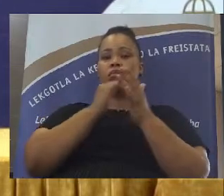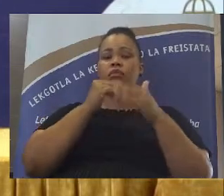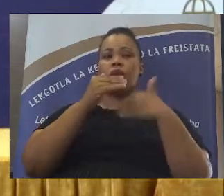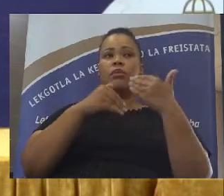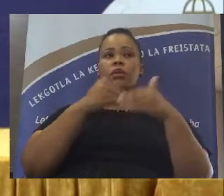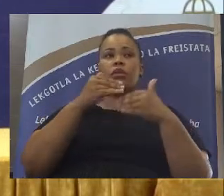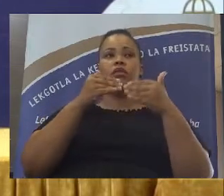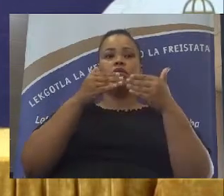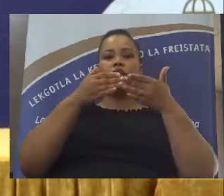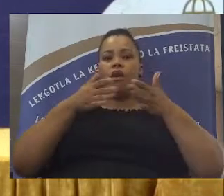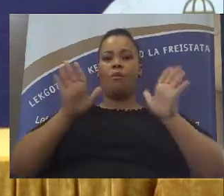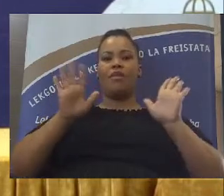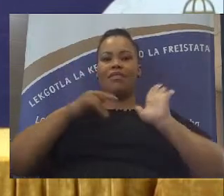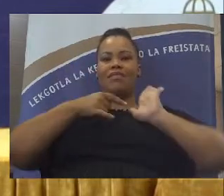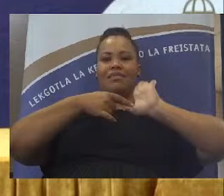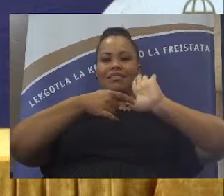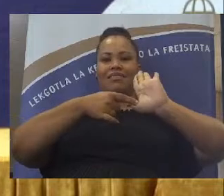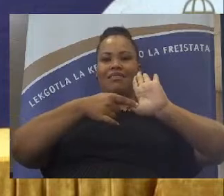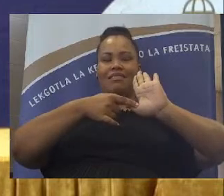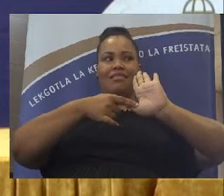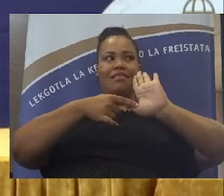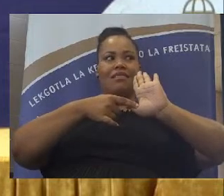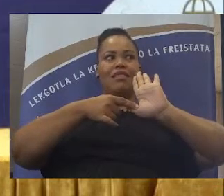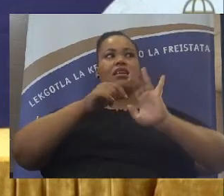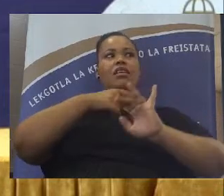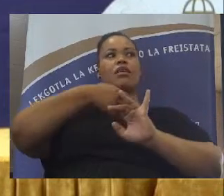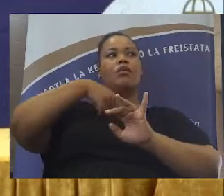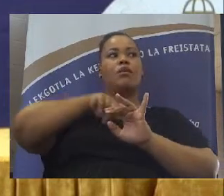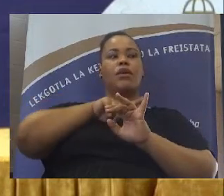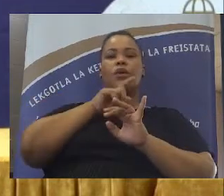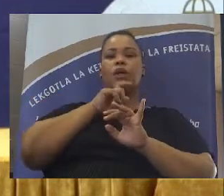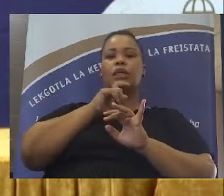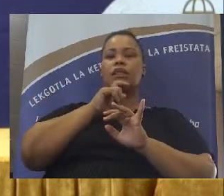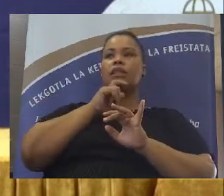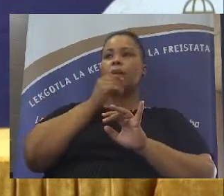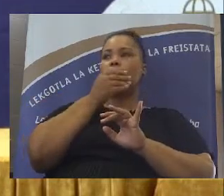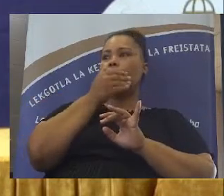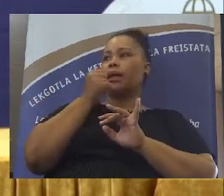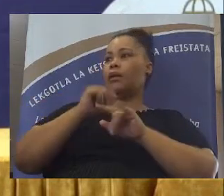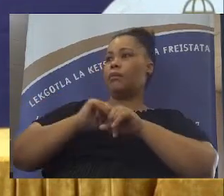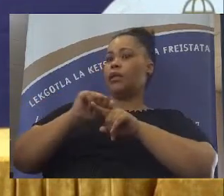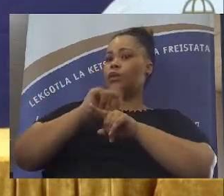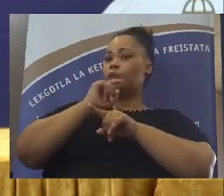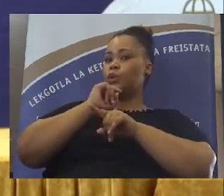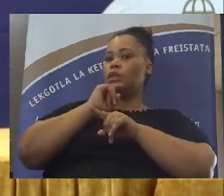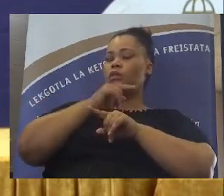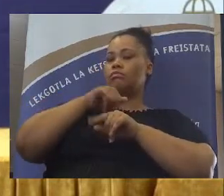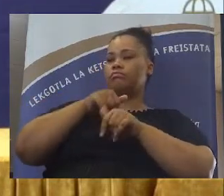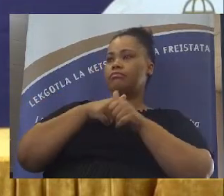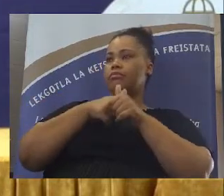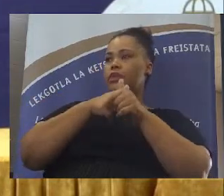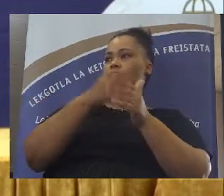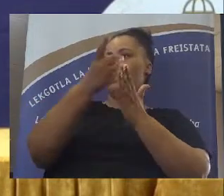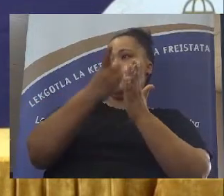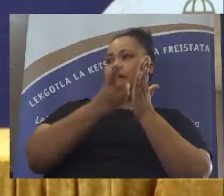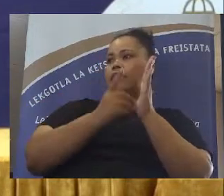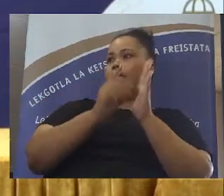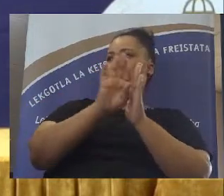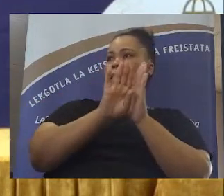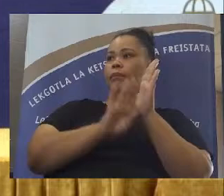is open and transparent. So we've used best practices and we've applied that in the drafting of this